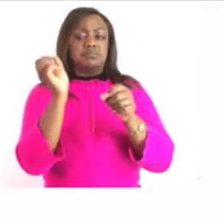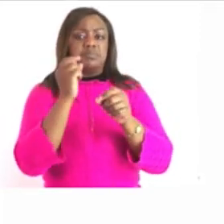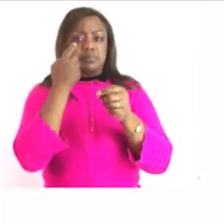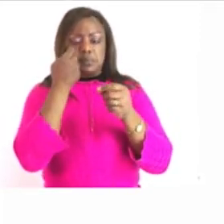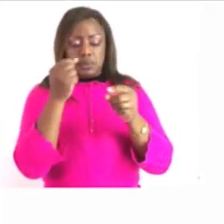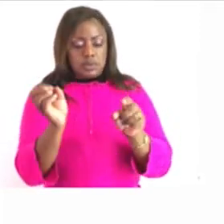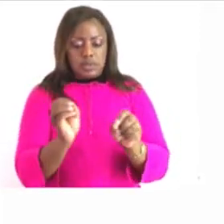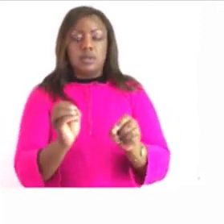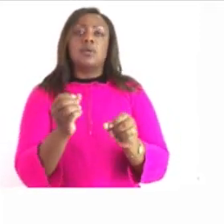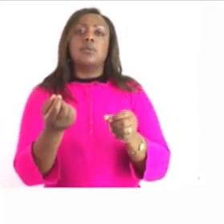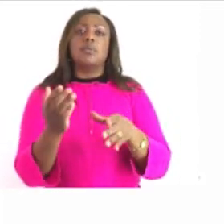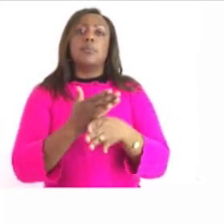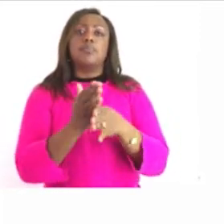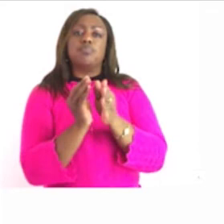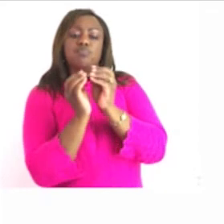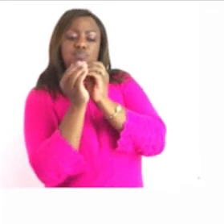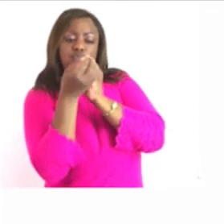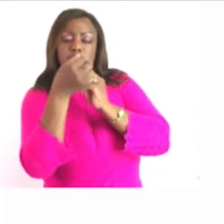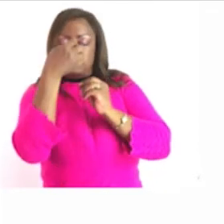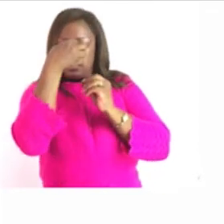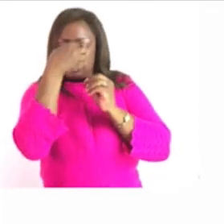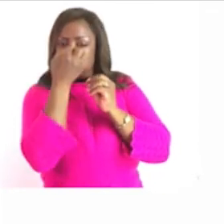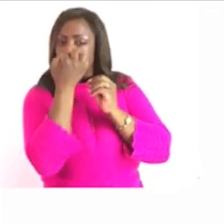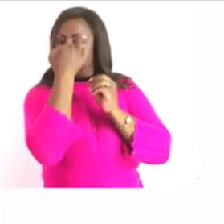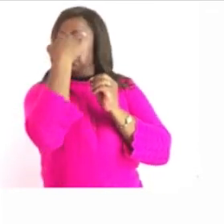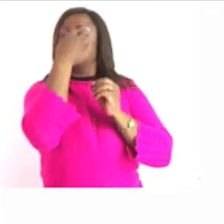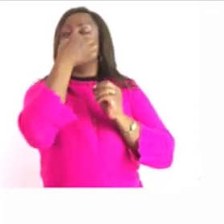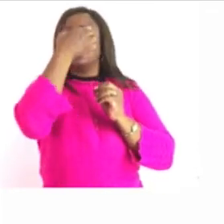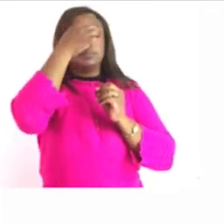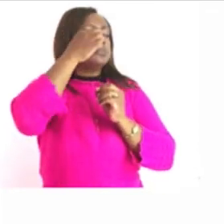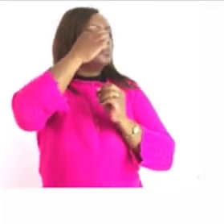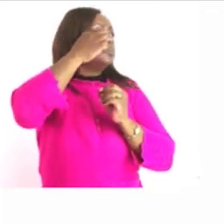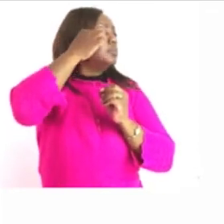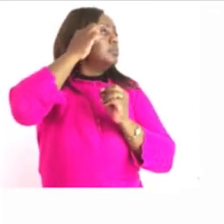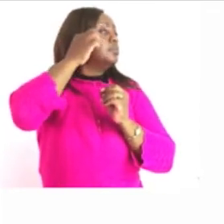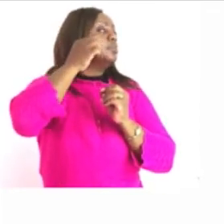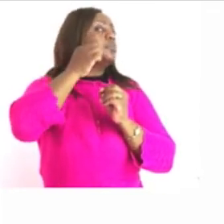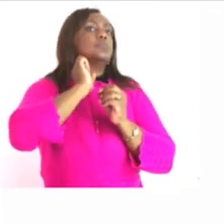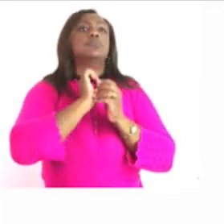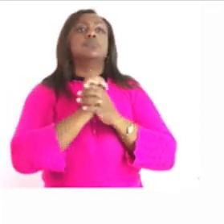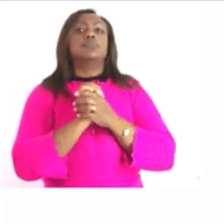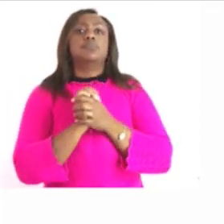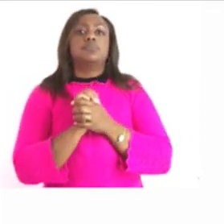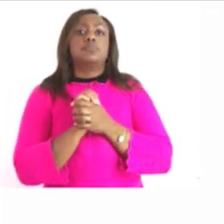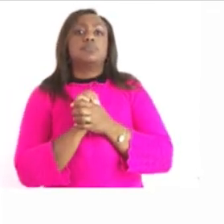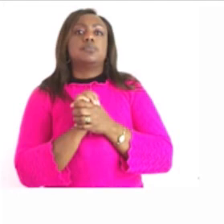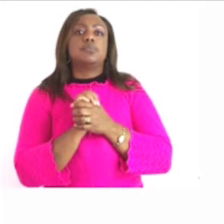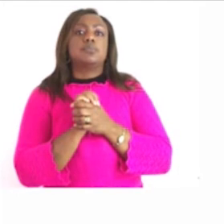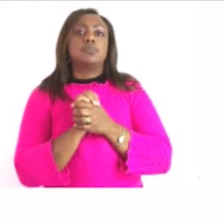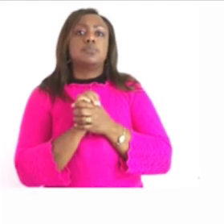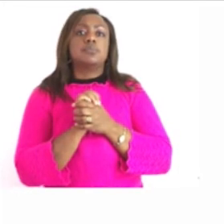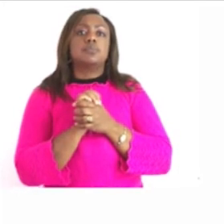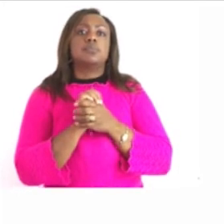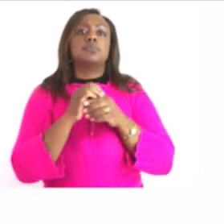see it or you can't touch it either because it's inside. It's actually between, we can say in your head, but it's between your nose